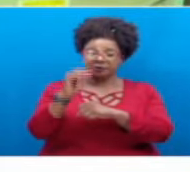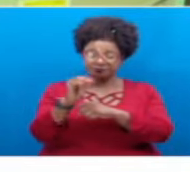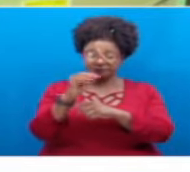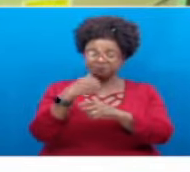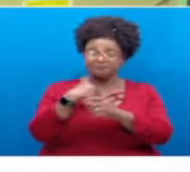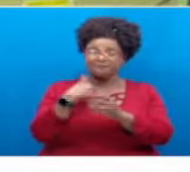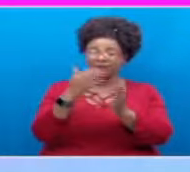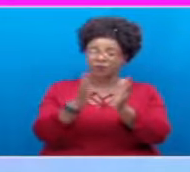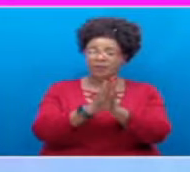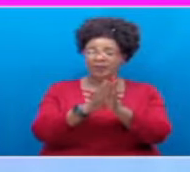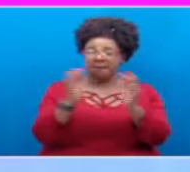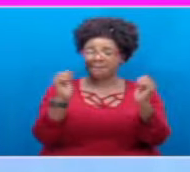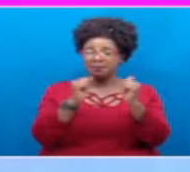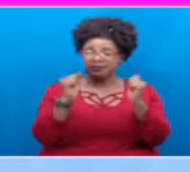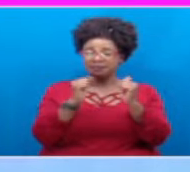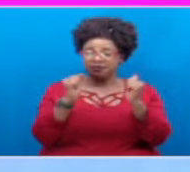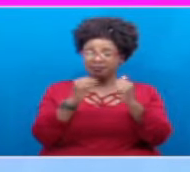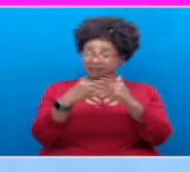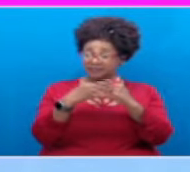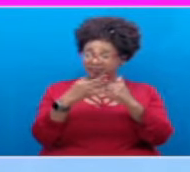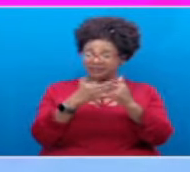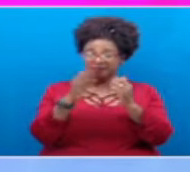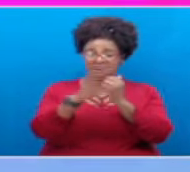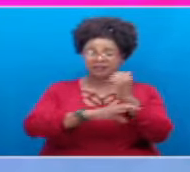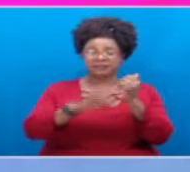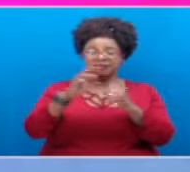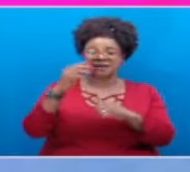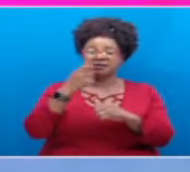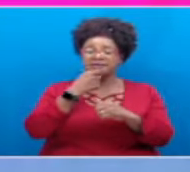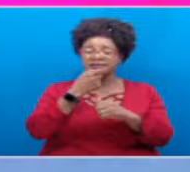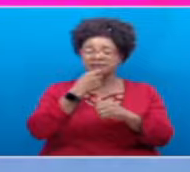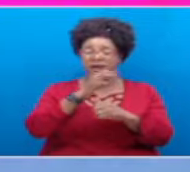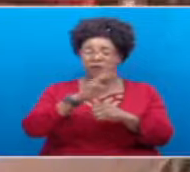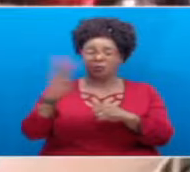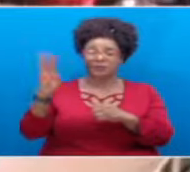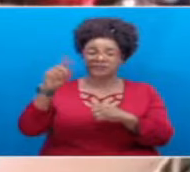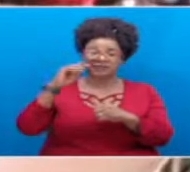vaccine in 8 counties across Nyanza and Western Kenya.